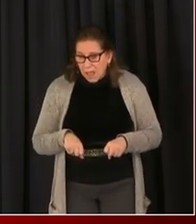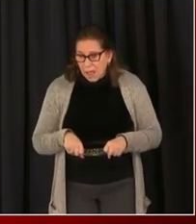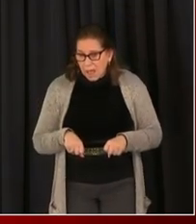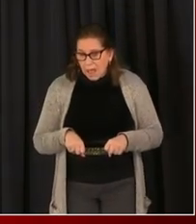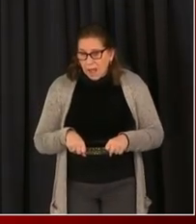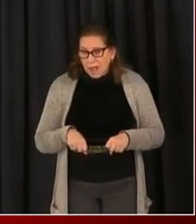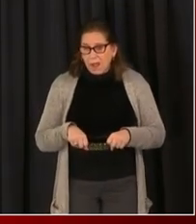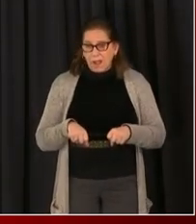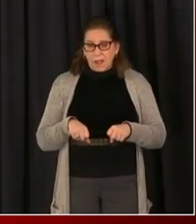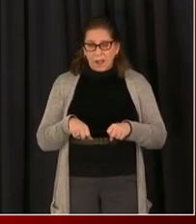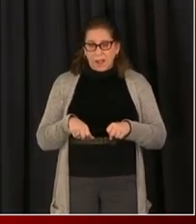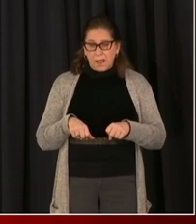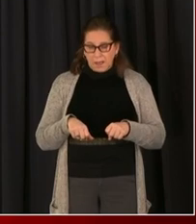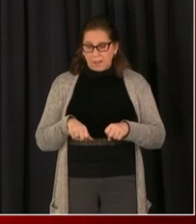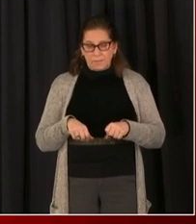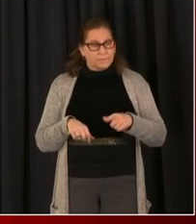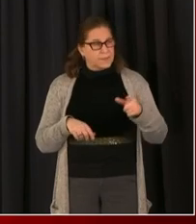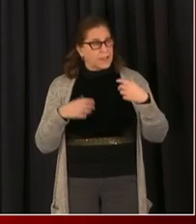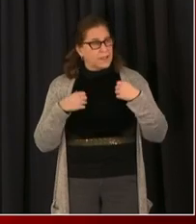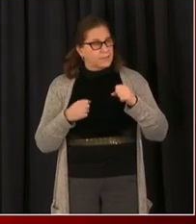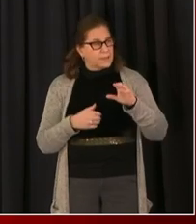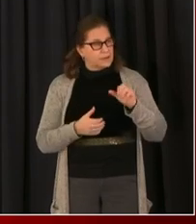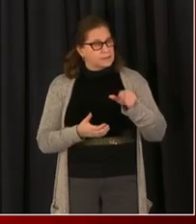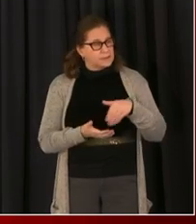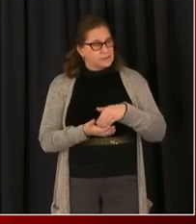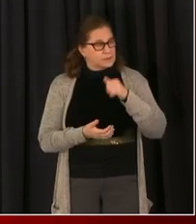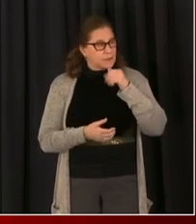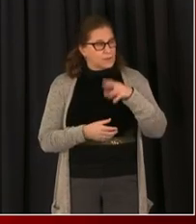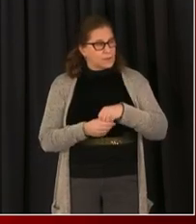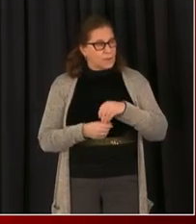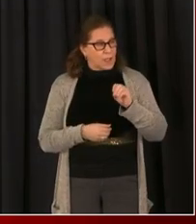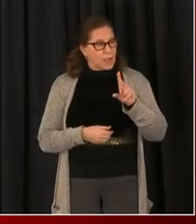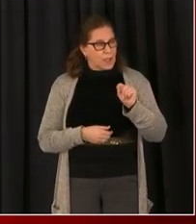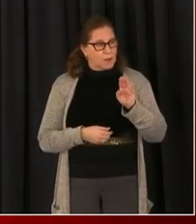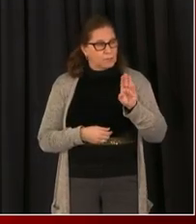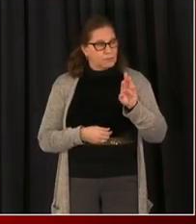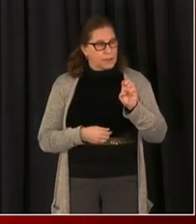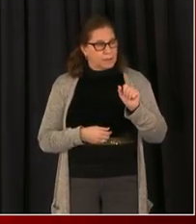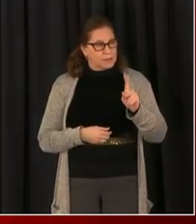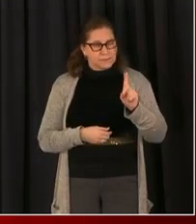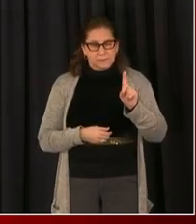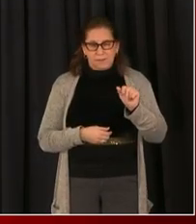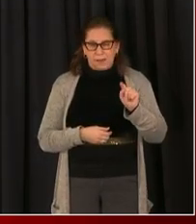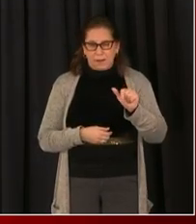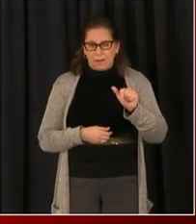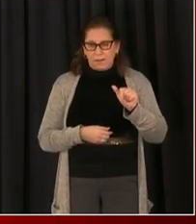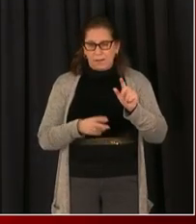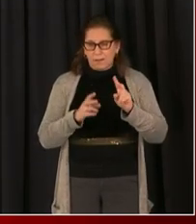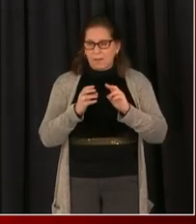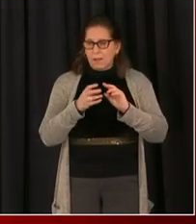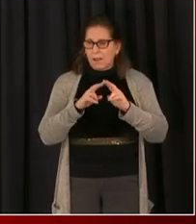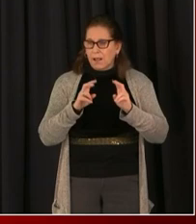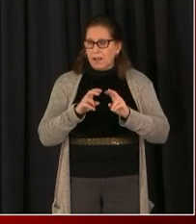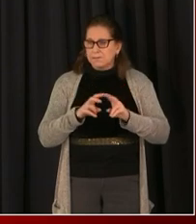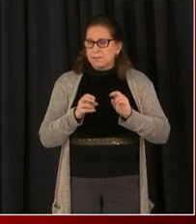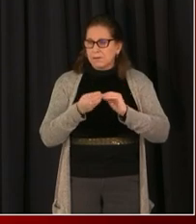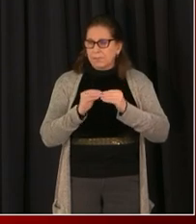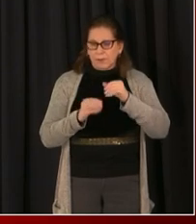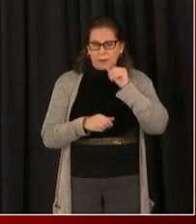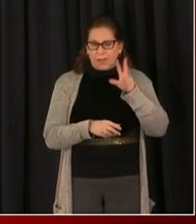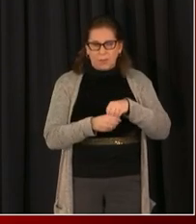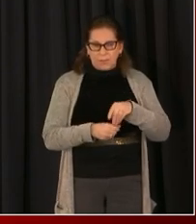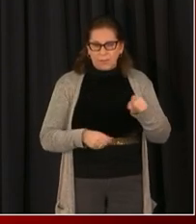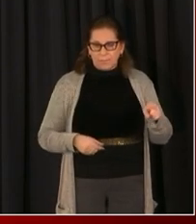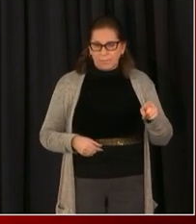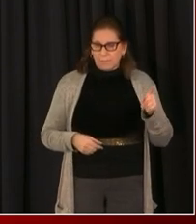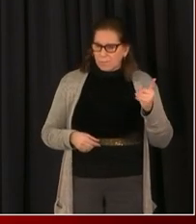is done often outside of, let me start in a different place. So the way that